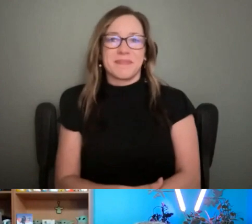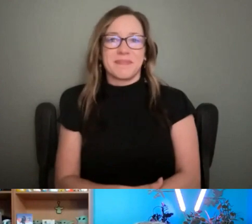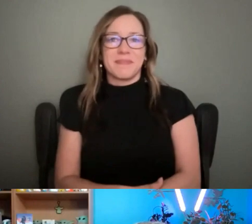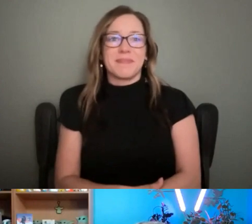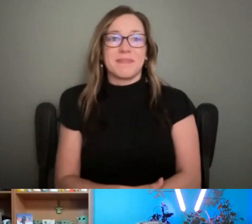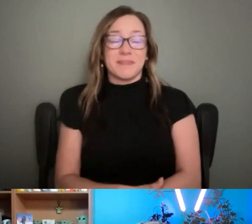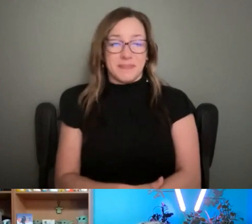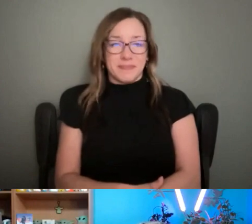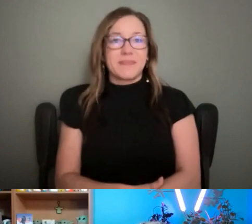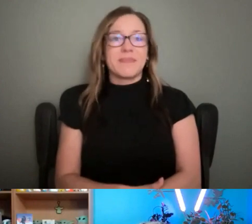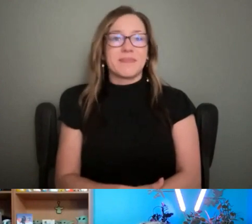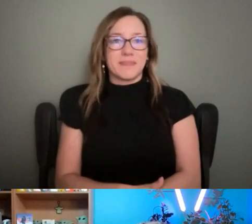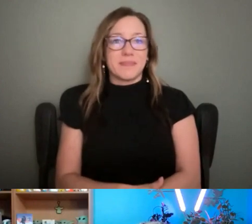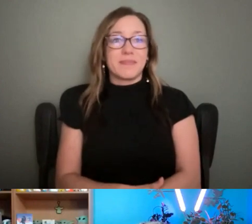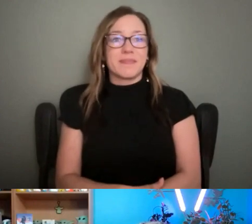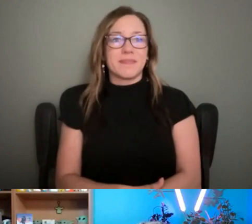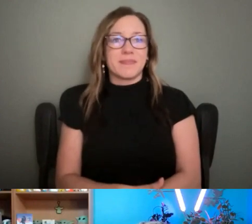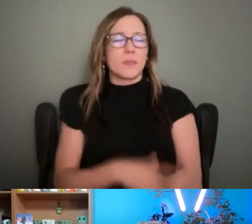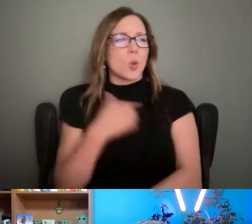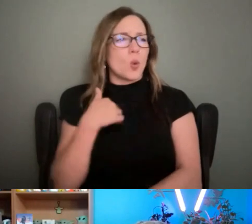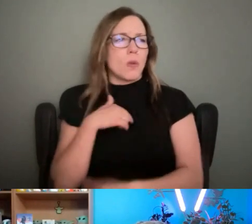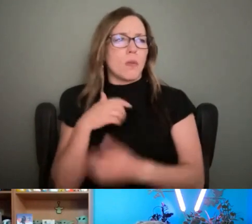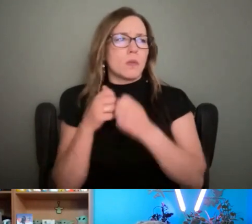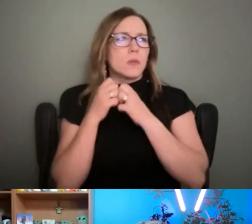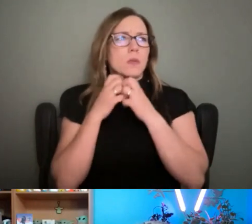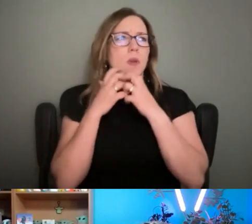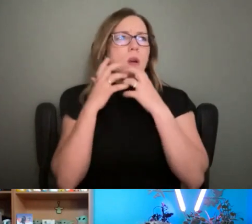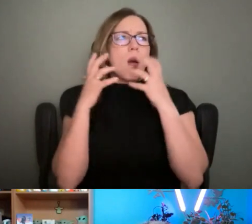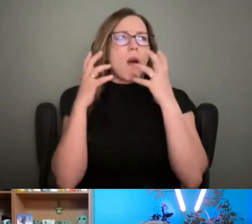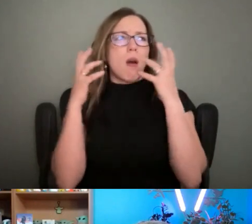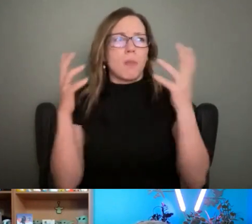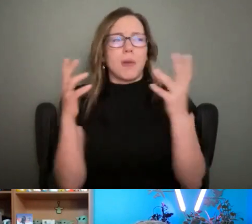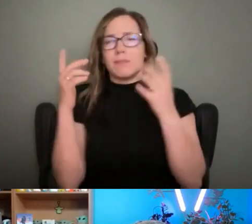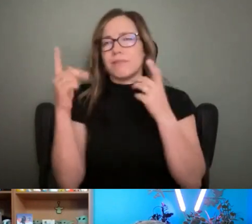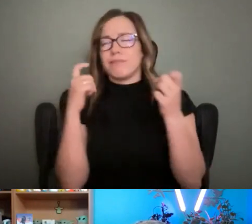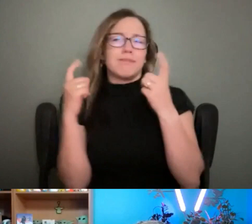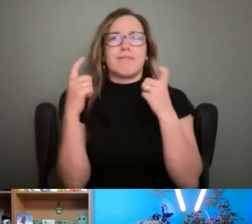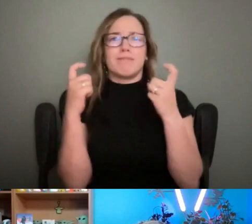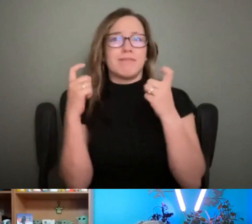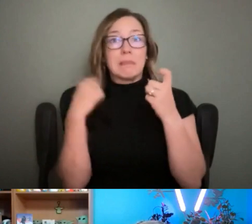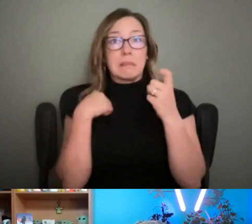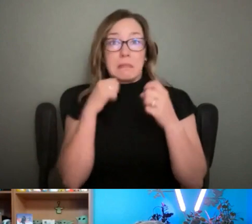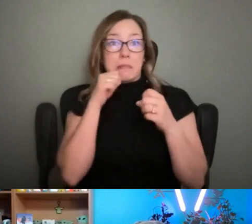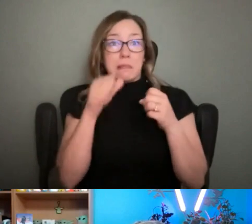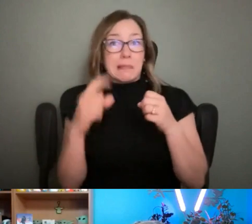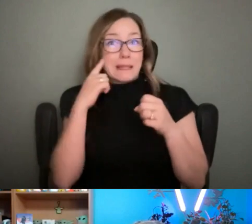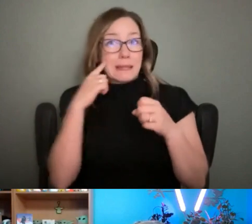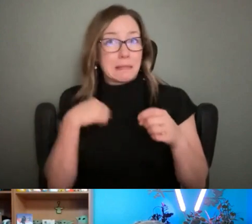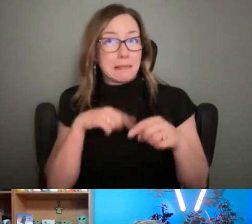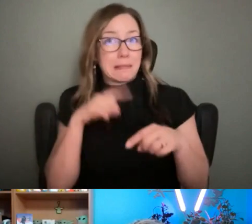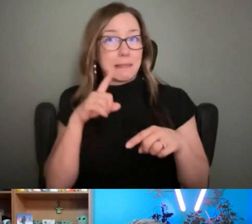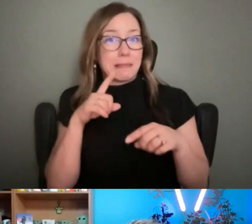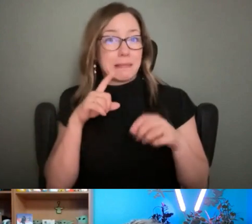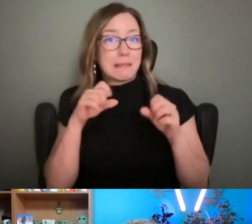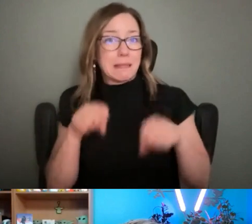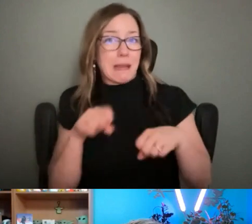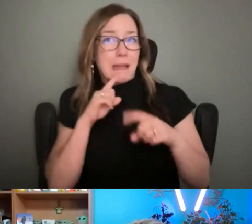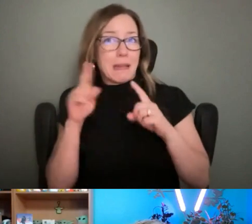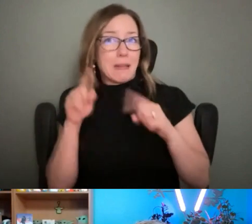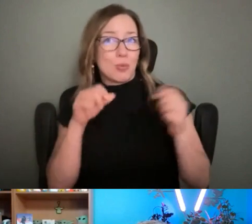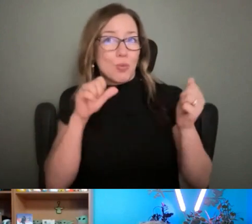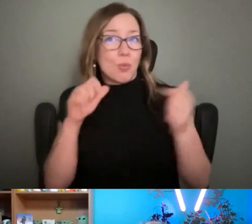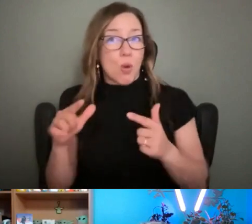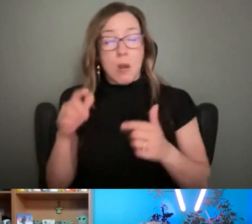Awesome. We have so many questions coming into the chat, but I don't think we can get to them all. So I will say, for anybody